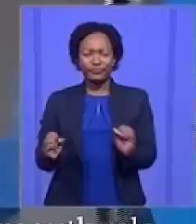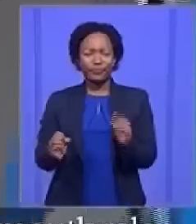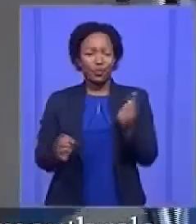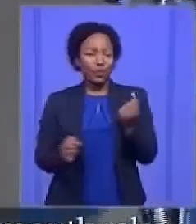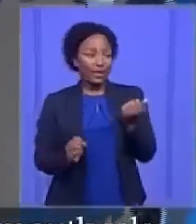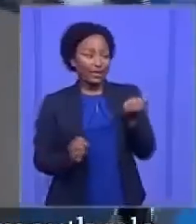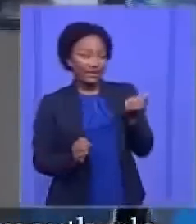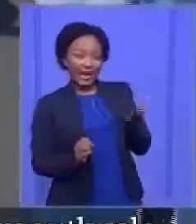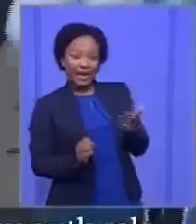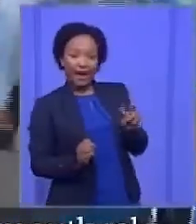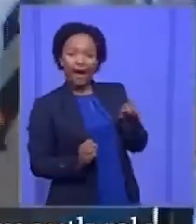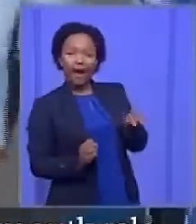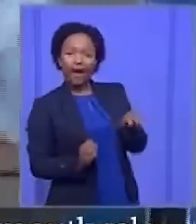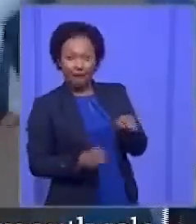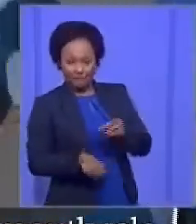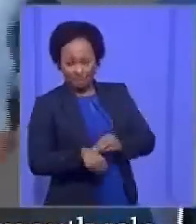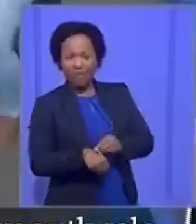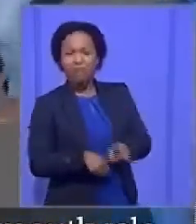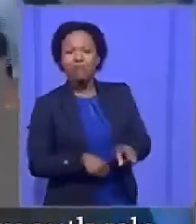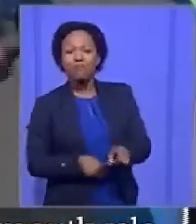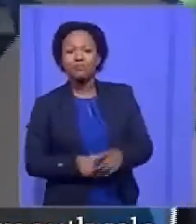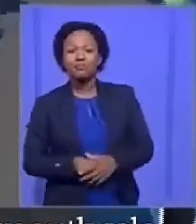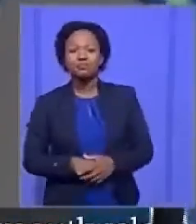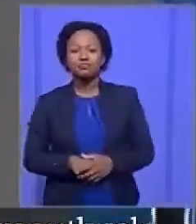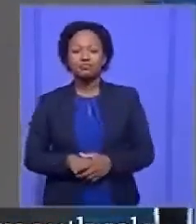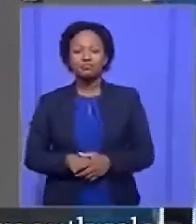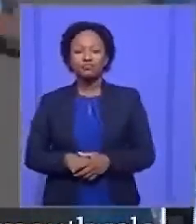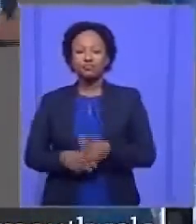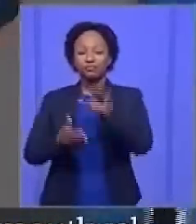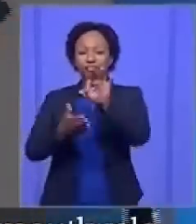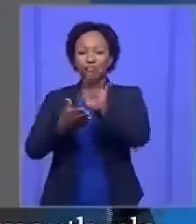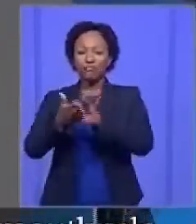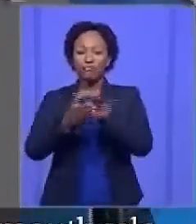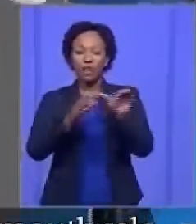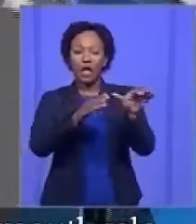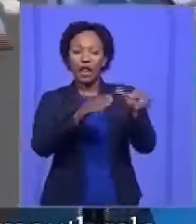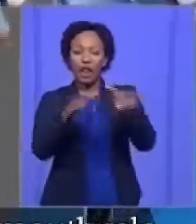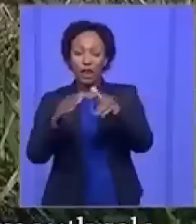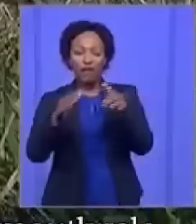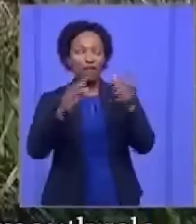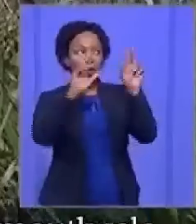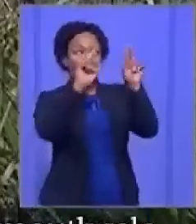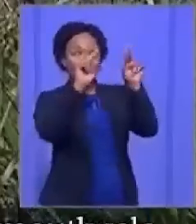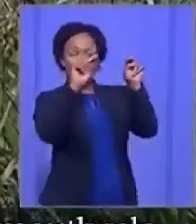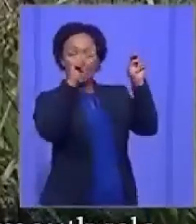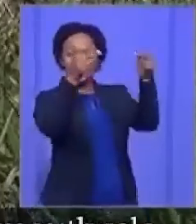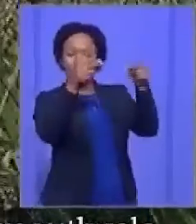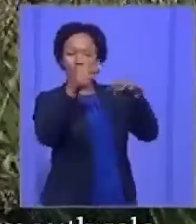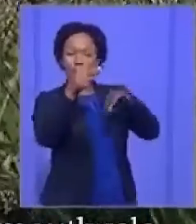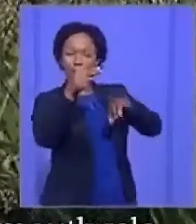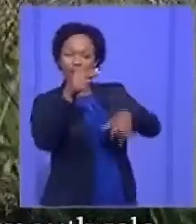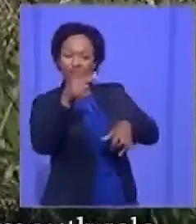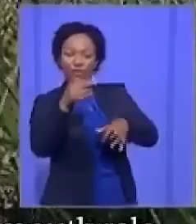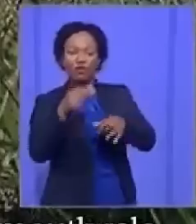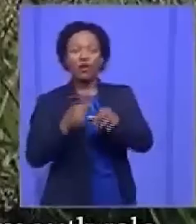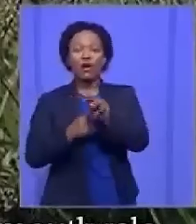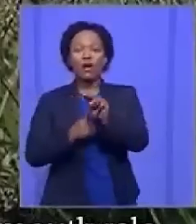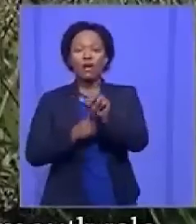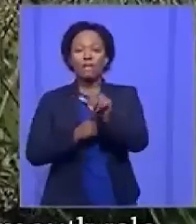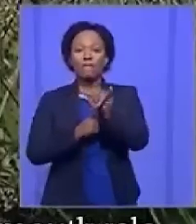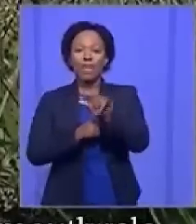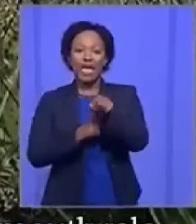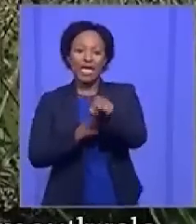dithendara. Ditlhopho tseo di sa bolong go letwa tsa bosetšhaba le diprofense di tla tshwarwa ka motsheganong a